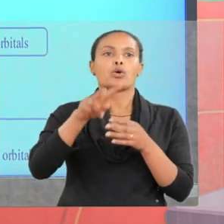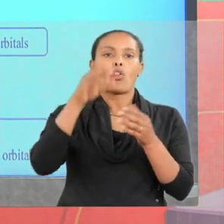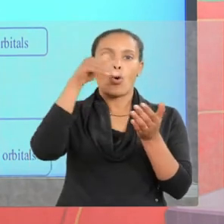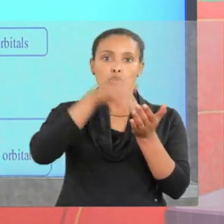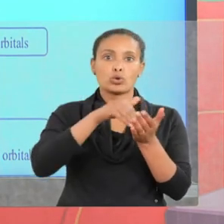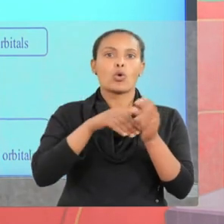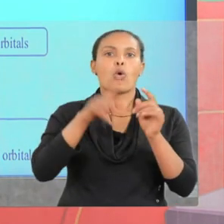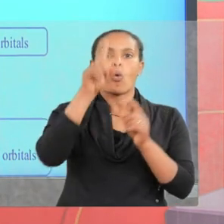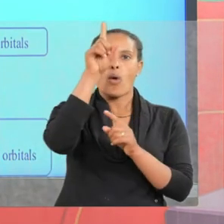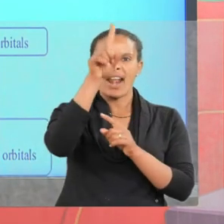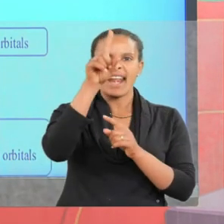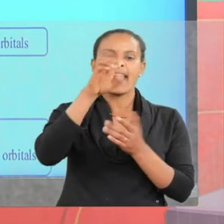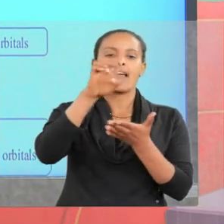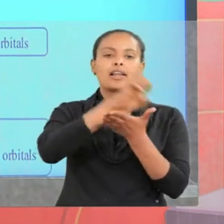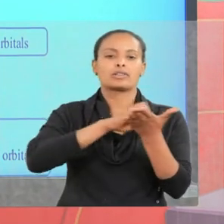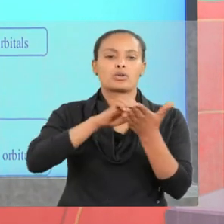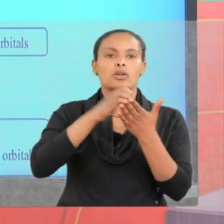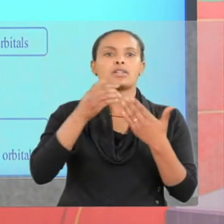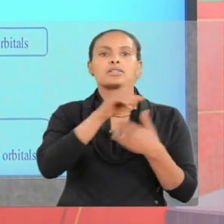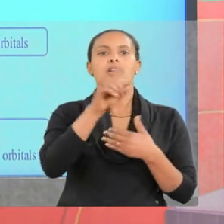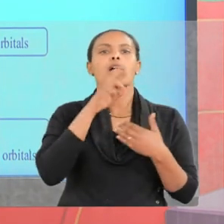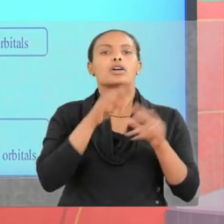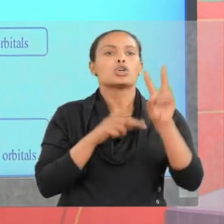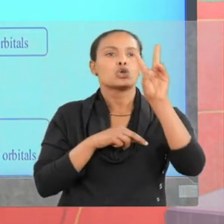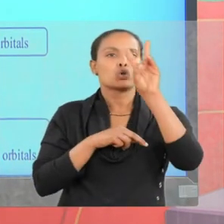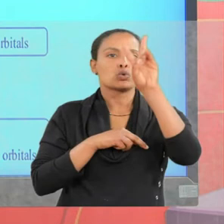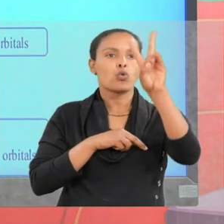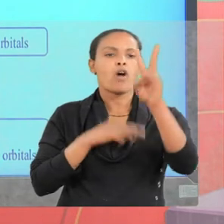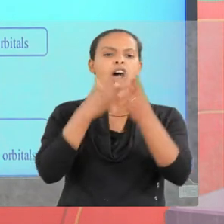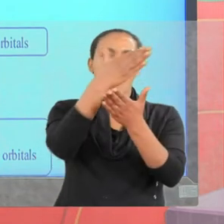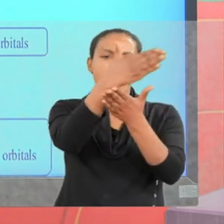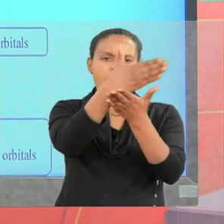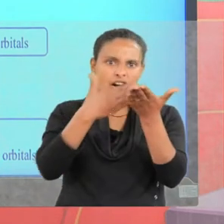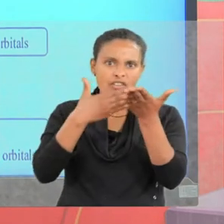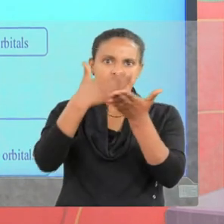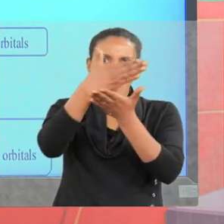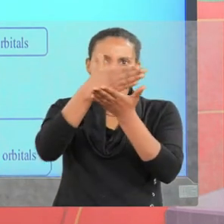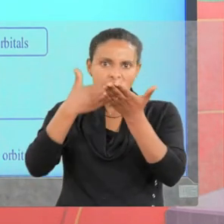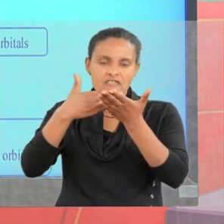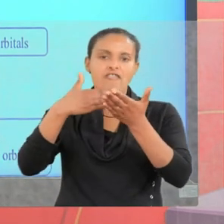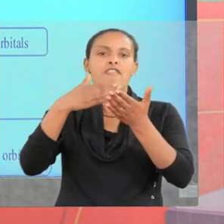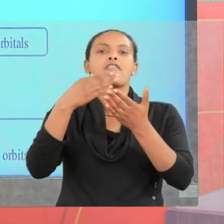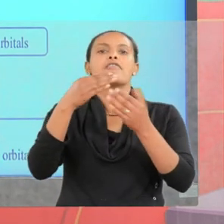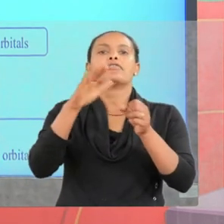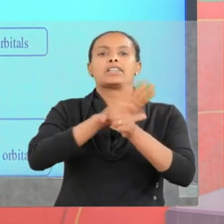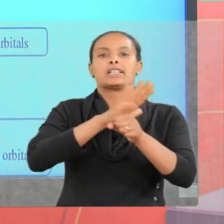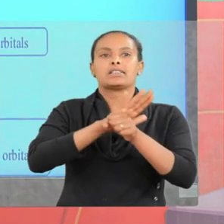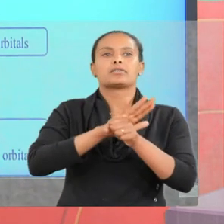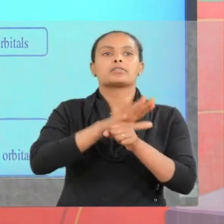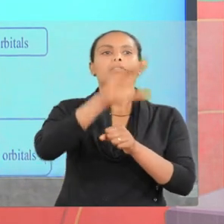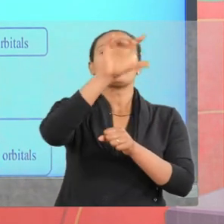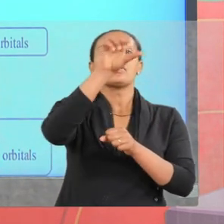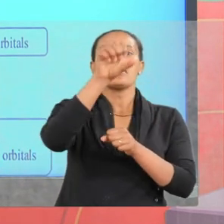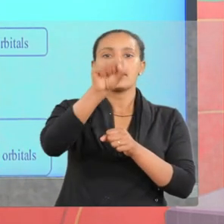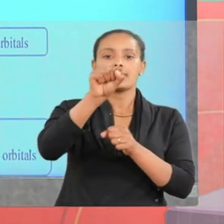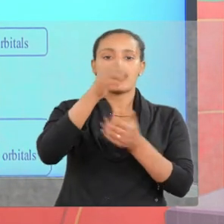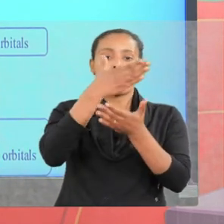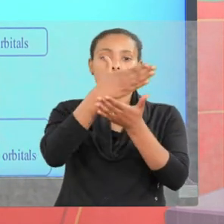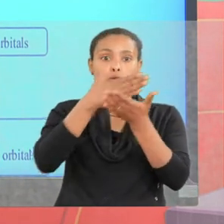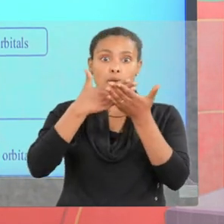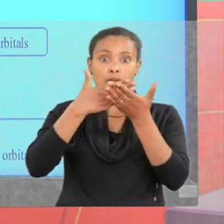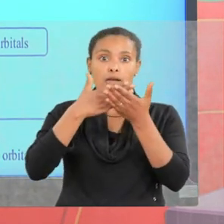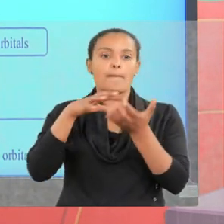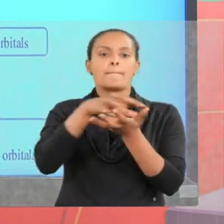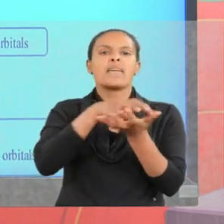also one electron. There are 2 half-filled atomic orbitals. Now, s atomic orbital is